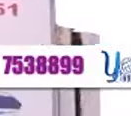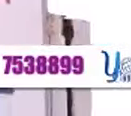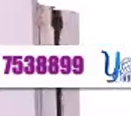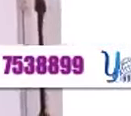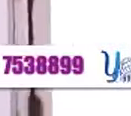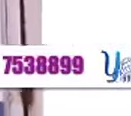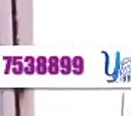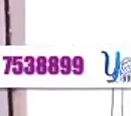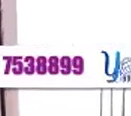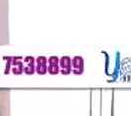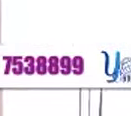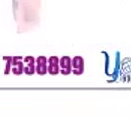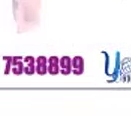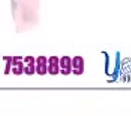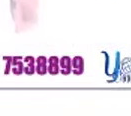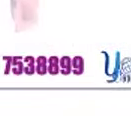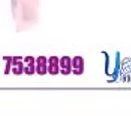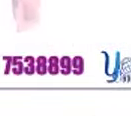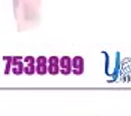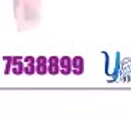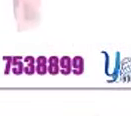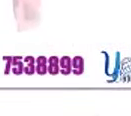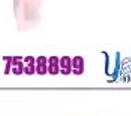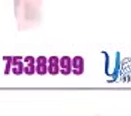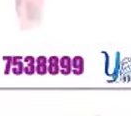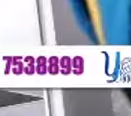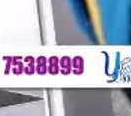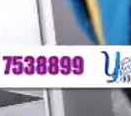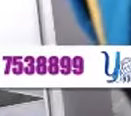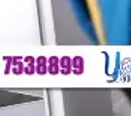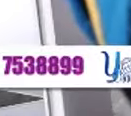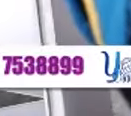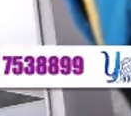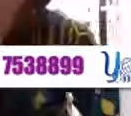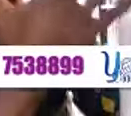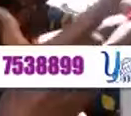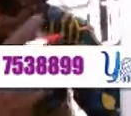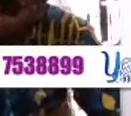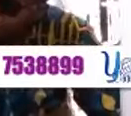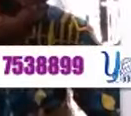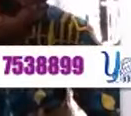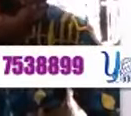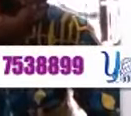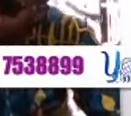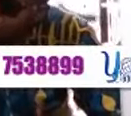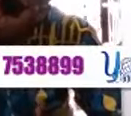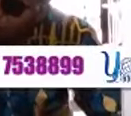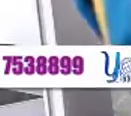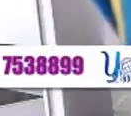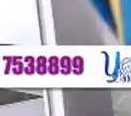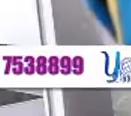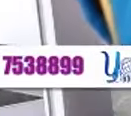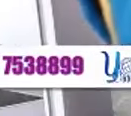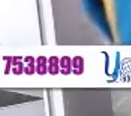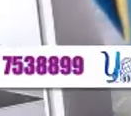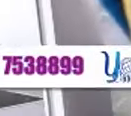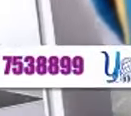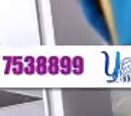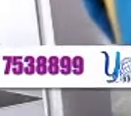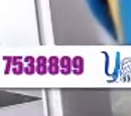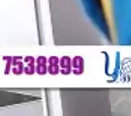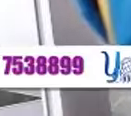Gambia jang. Ha? Ha. Gambia kono anin Gambia e bantala bankol. Nko kodo kia bere. Kodo